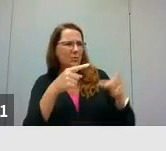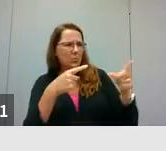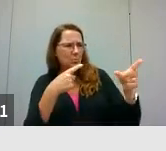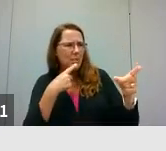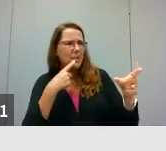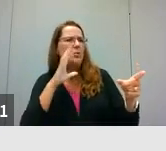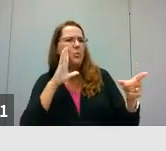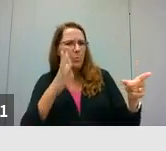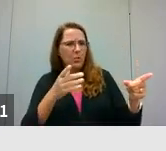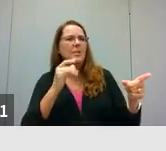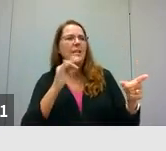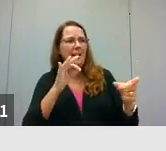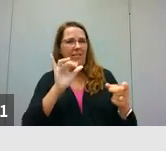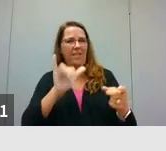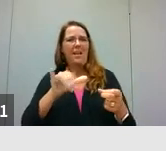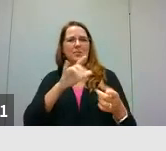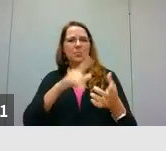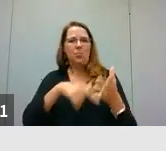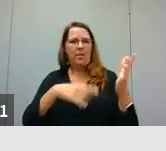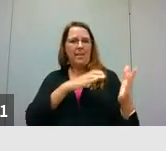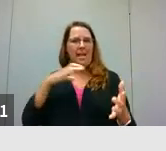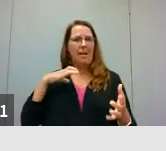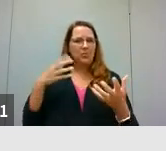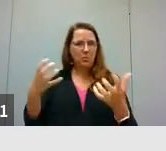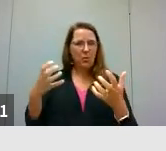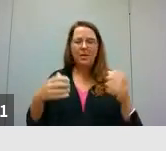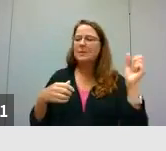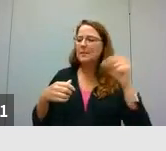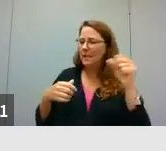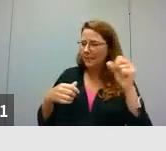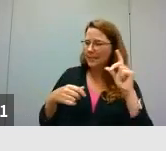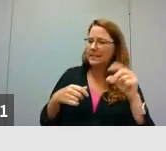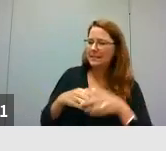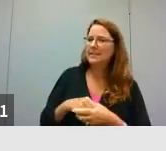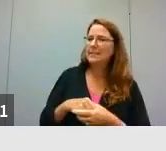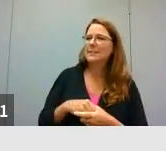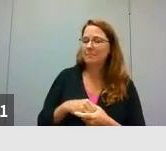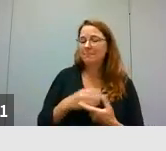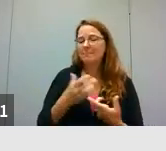would if that's what the council wanted. Yes. So